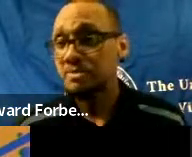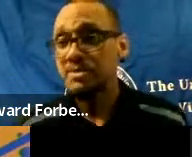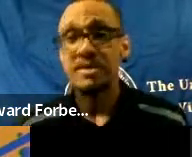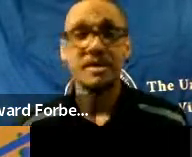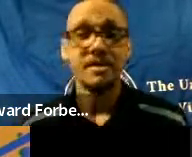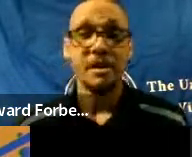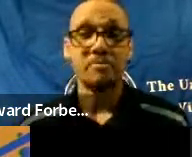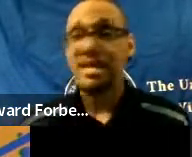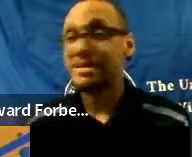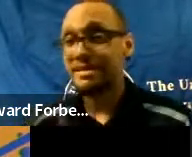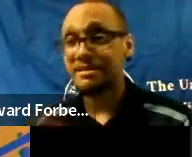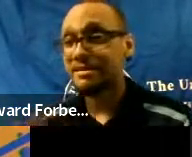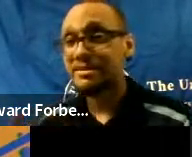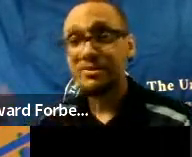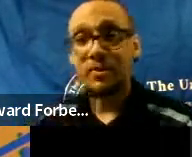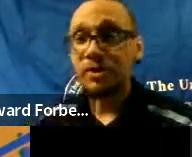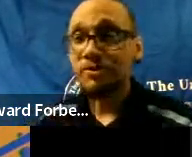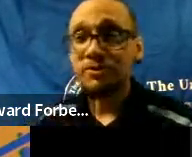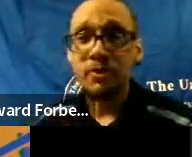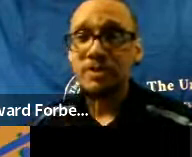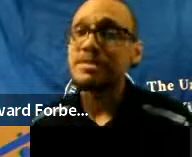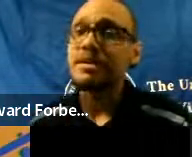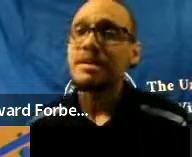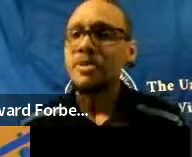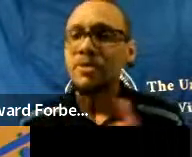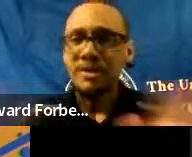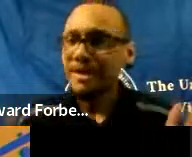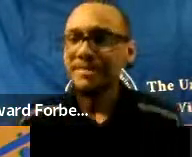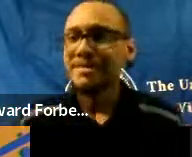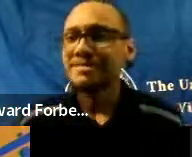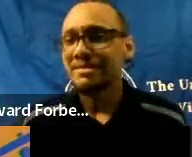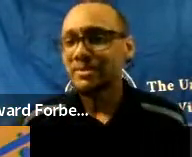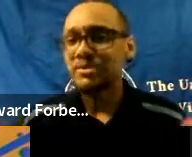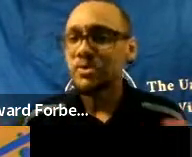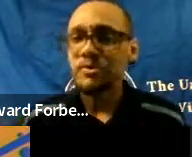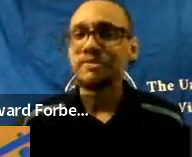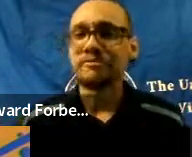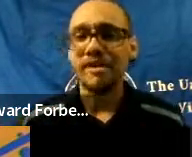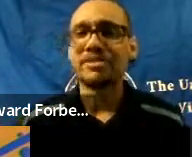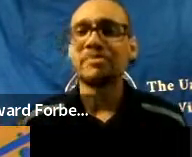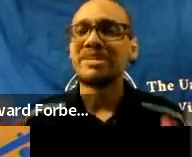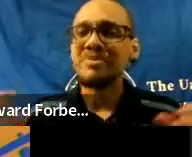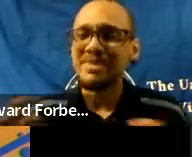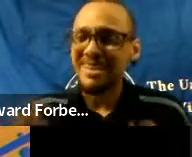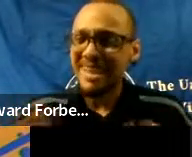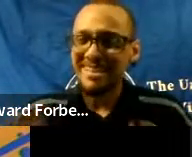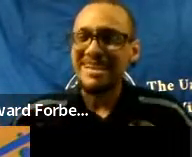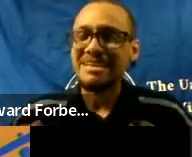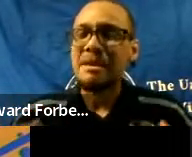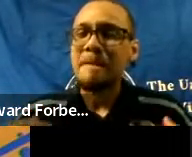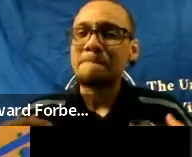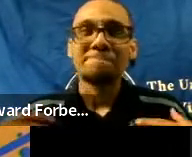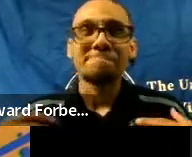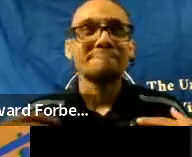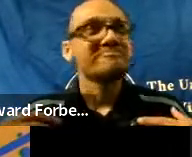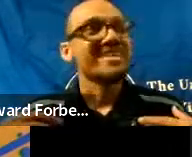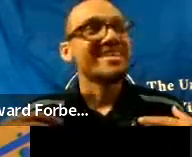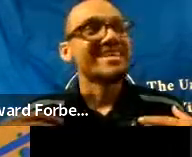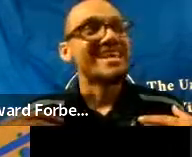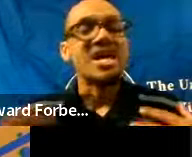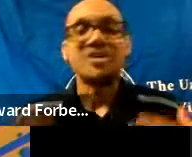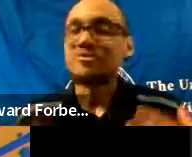beach cleanups, painting the historical forts. I mean, there are a lot of things that, we were involved in, but it was a lot of that